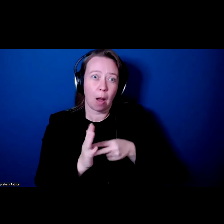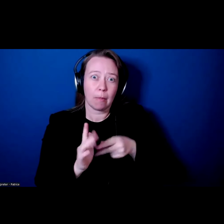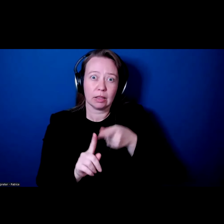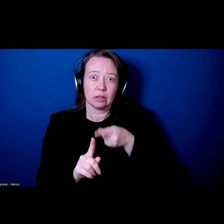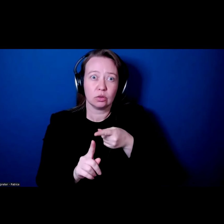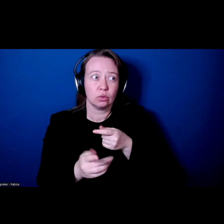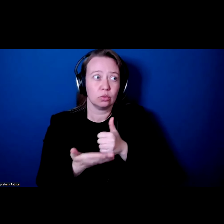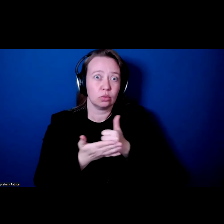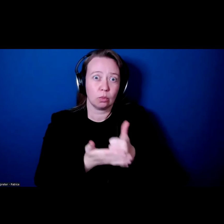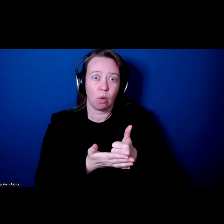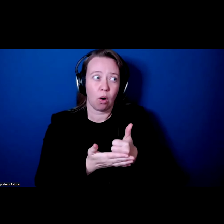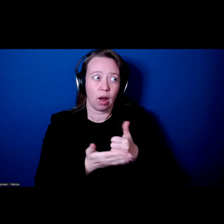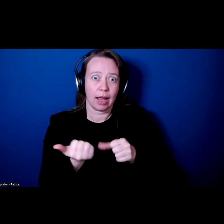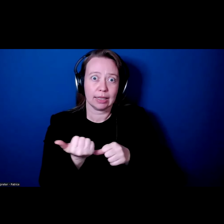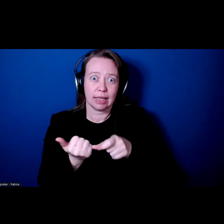workforce?